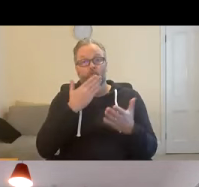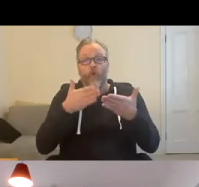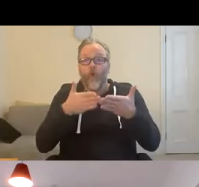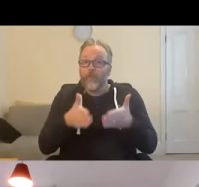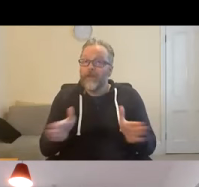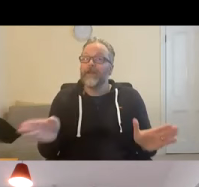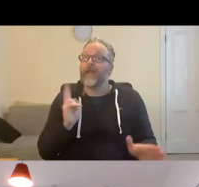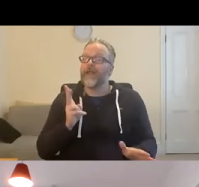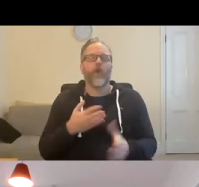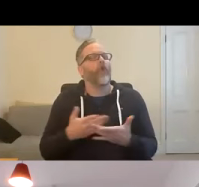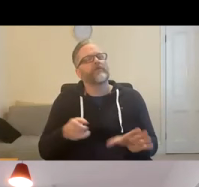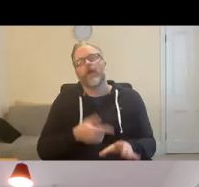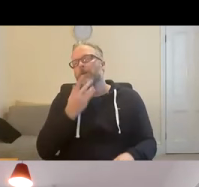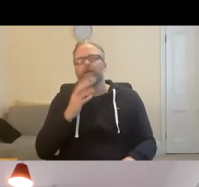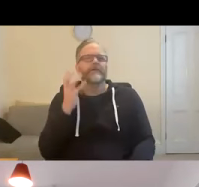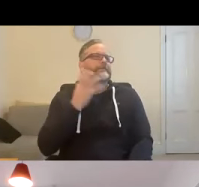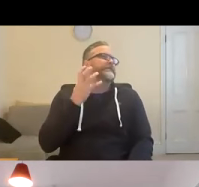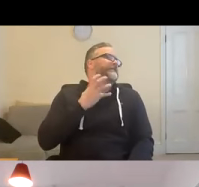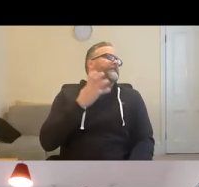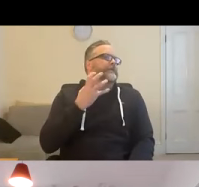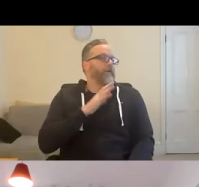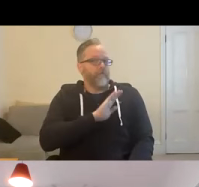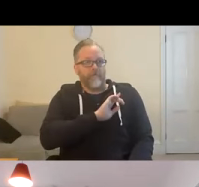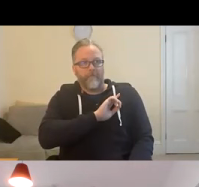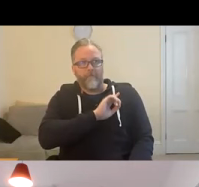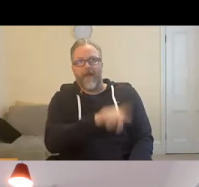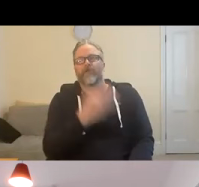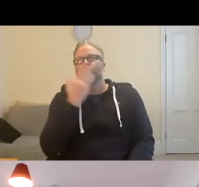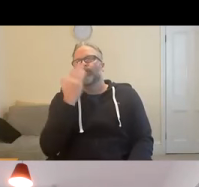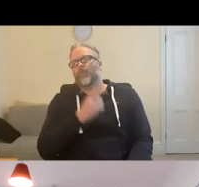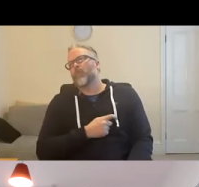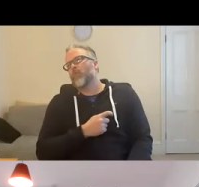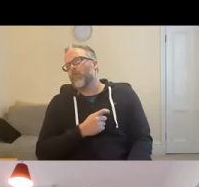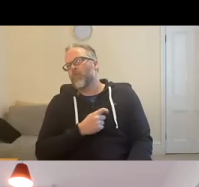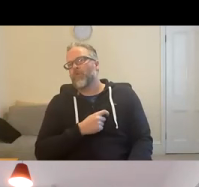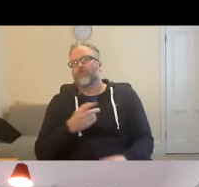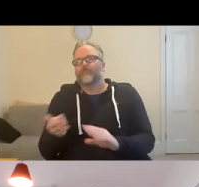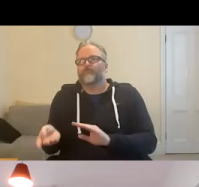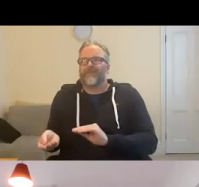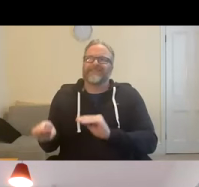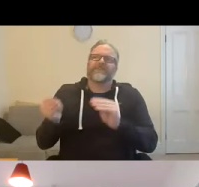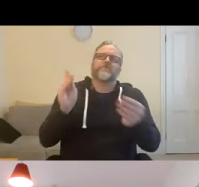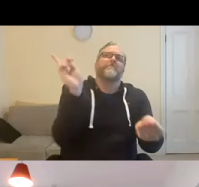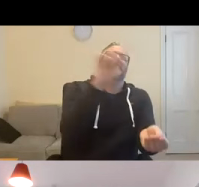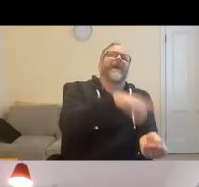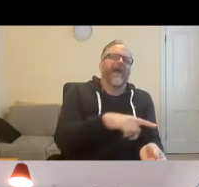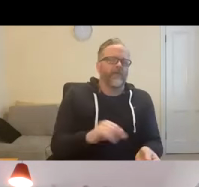lot of young people were extremely concerned and worried about going back to school and making that transition.